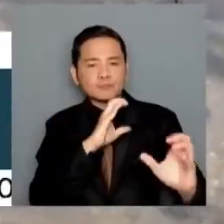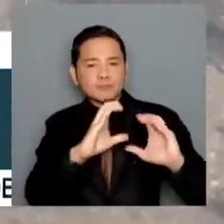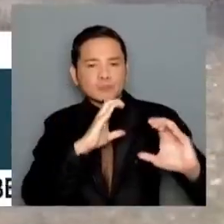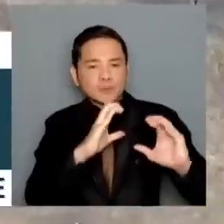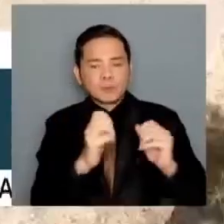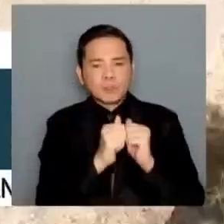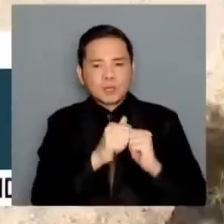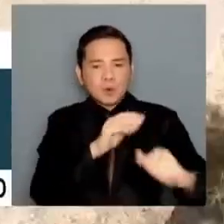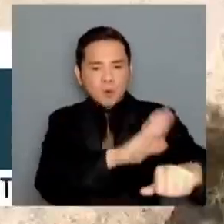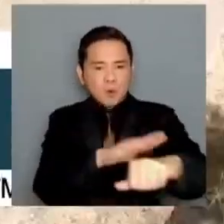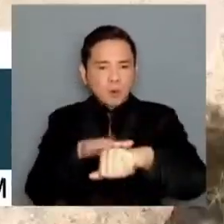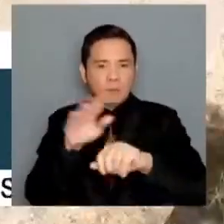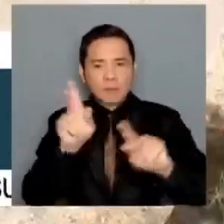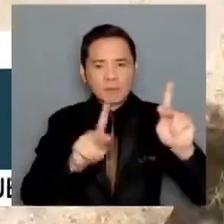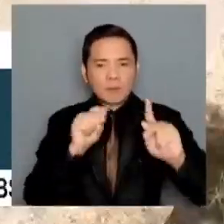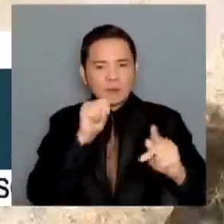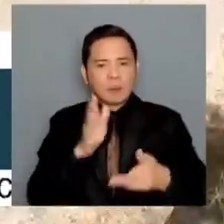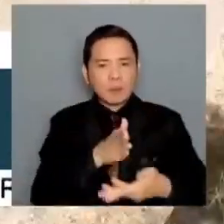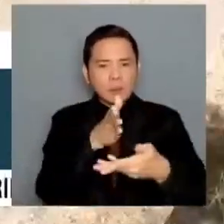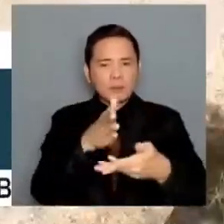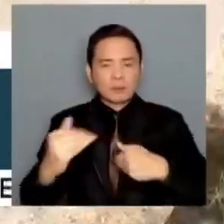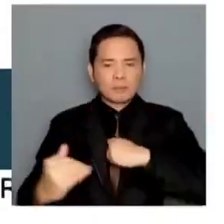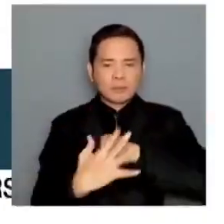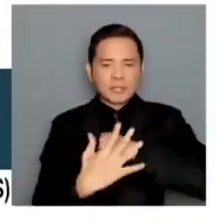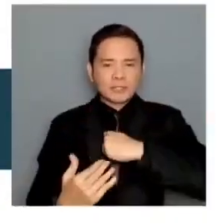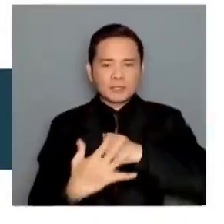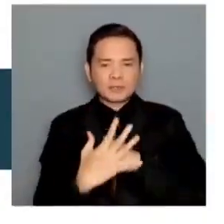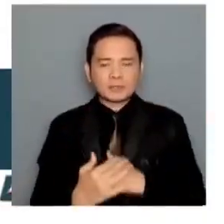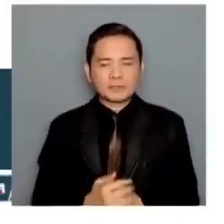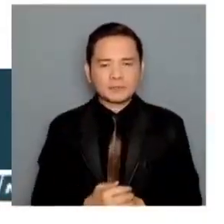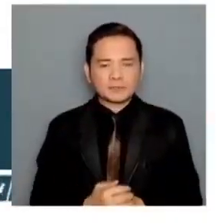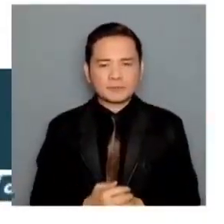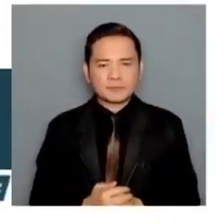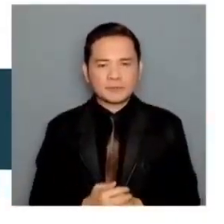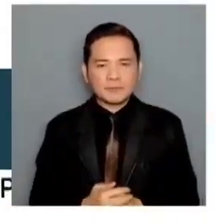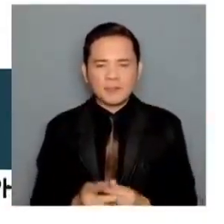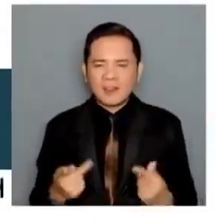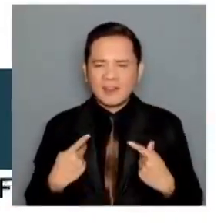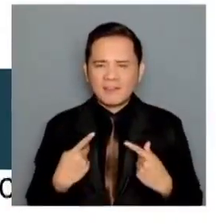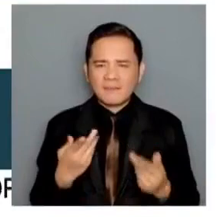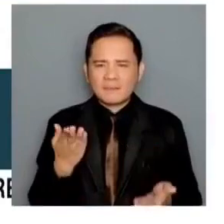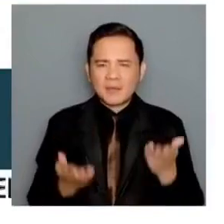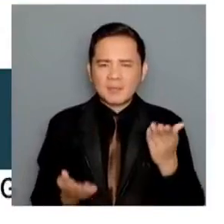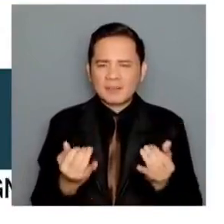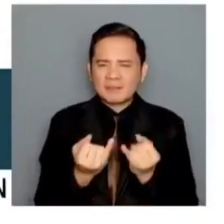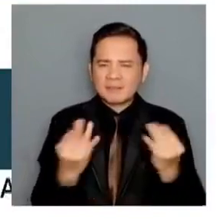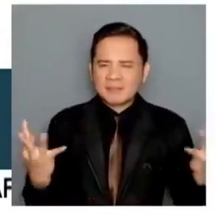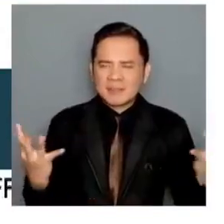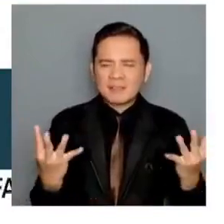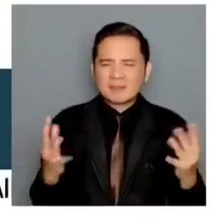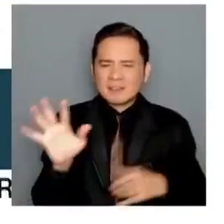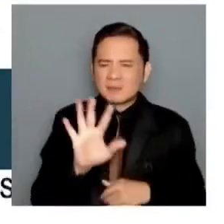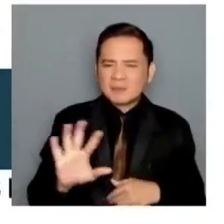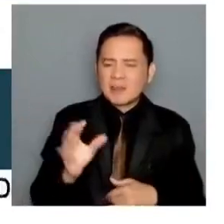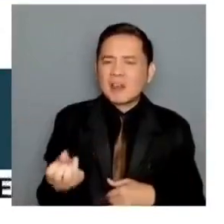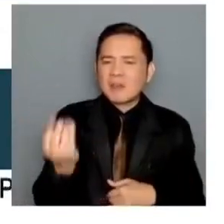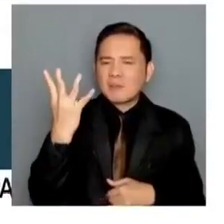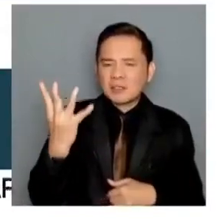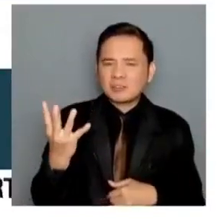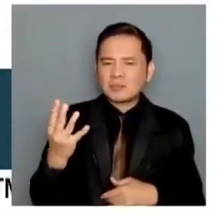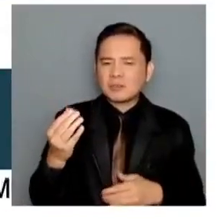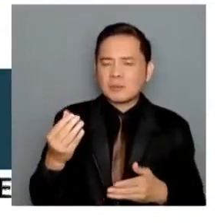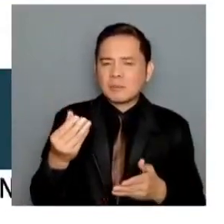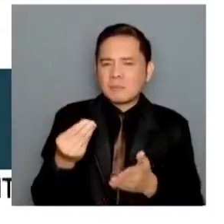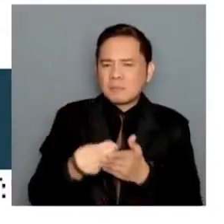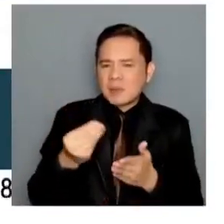anymore. To the same. All right. Do you have an estimate, perhaps, on the economic ramifications or the cost of damage brought